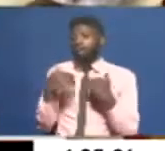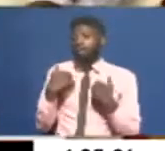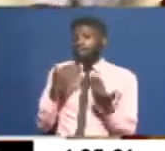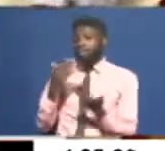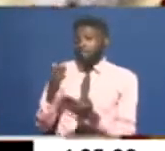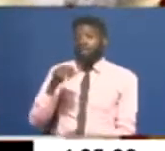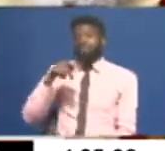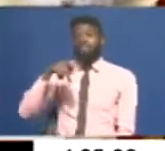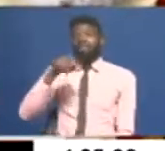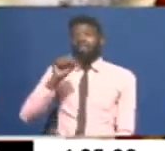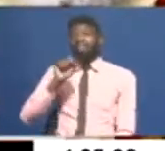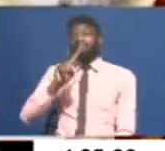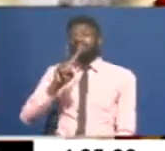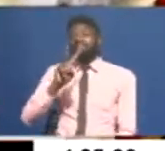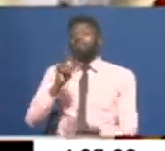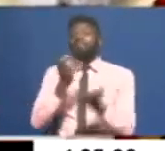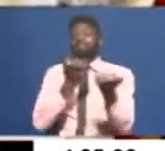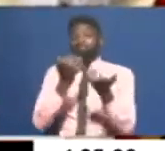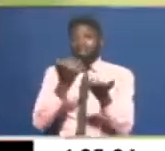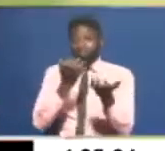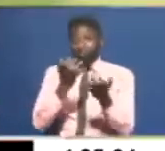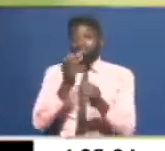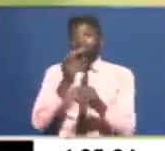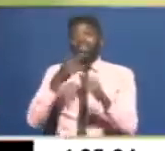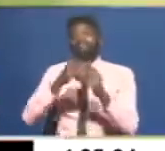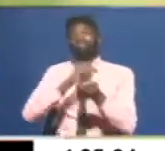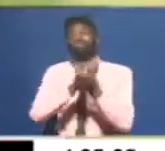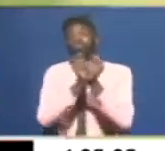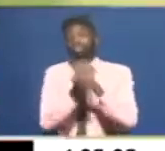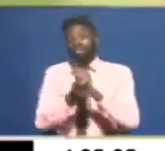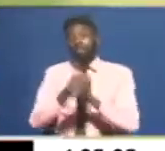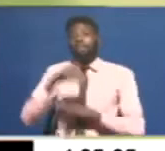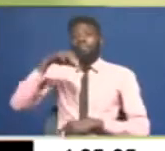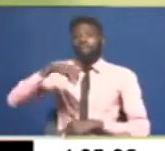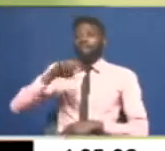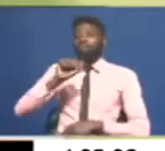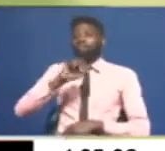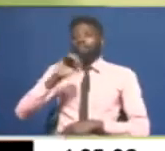PSV business will be renamed from matatu SACCOs to transport cooperatives. In the year